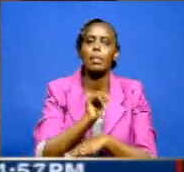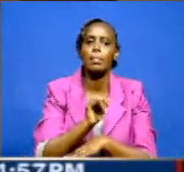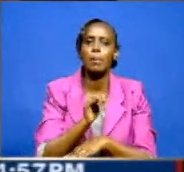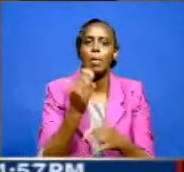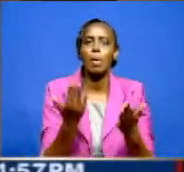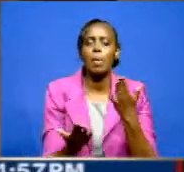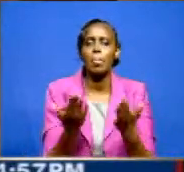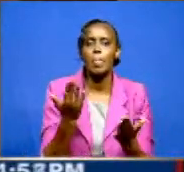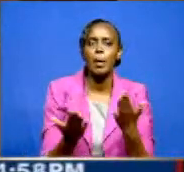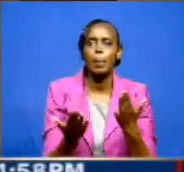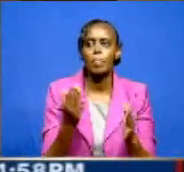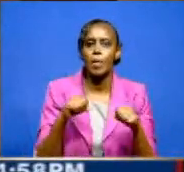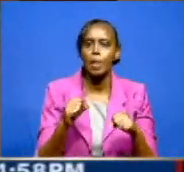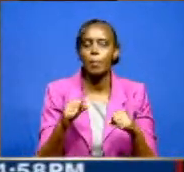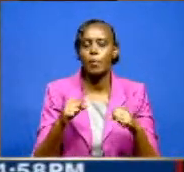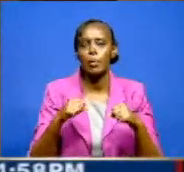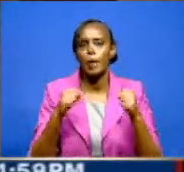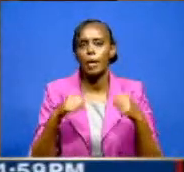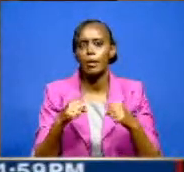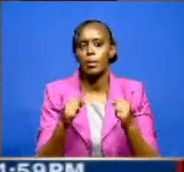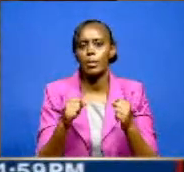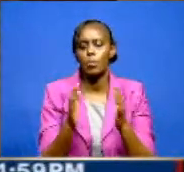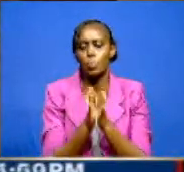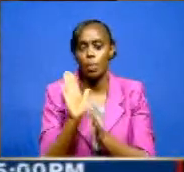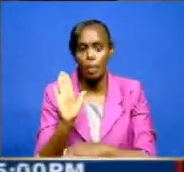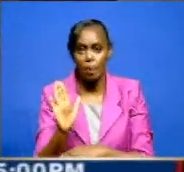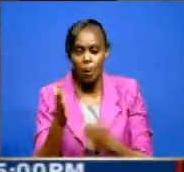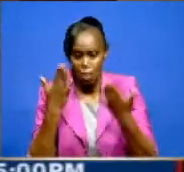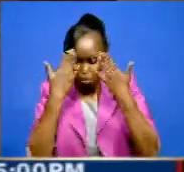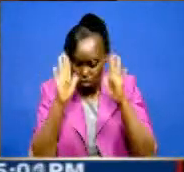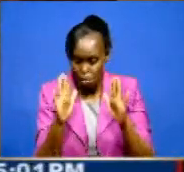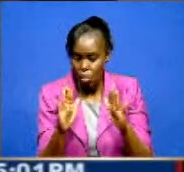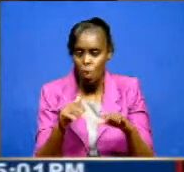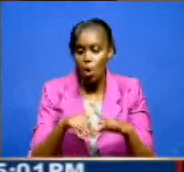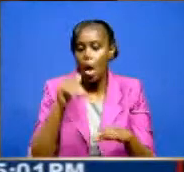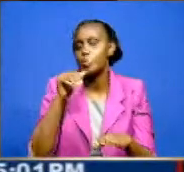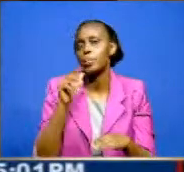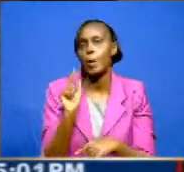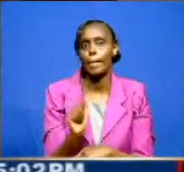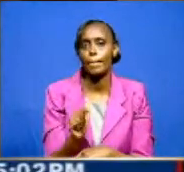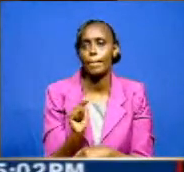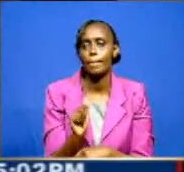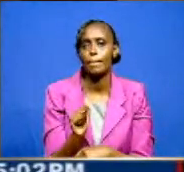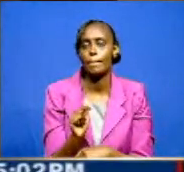wouldn't be able to agree with him. And because we don't know the outcome of the